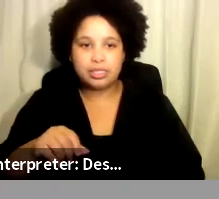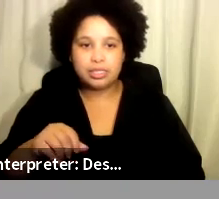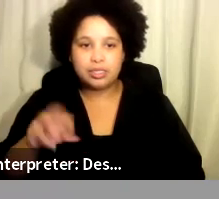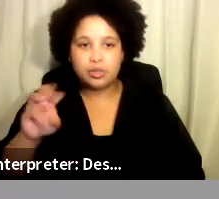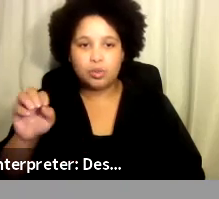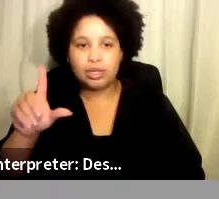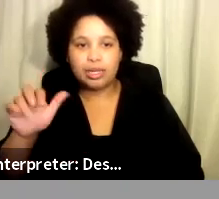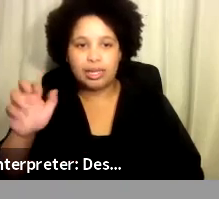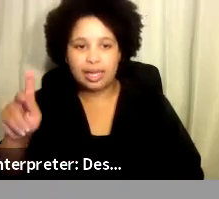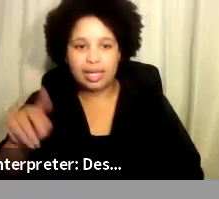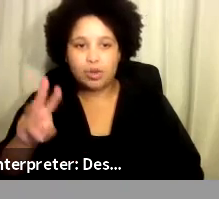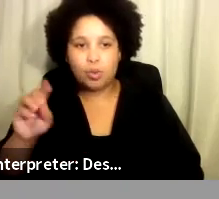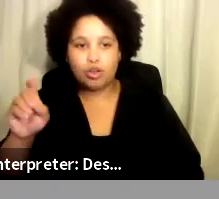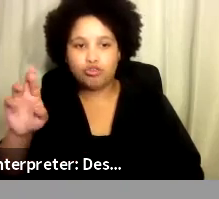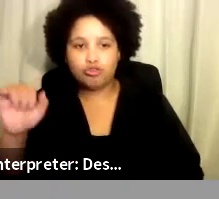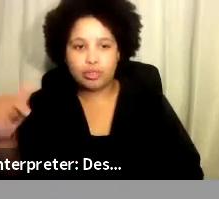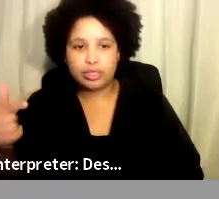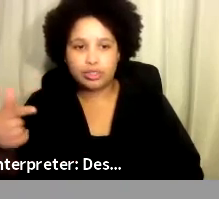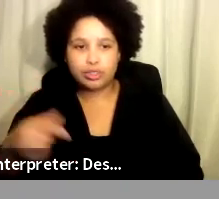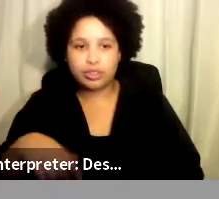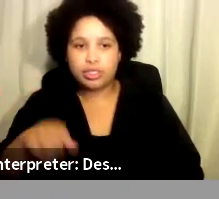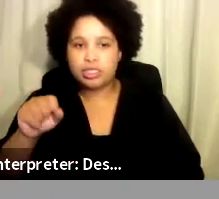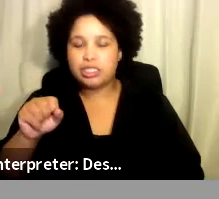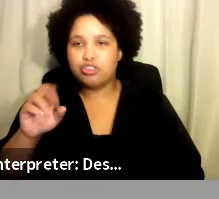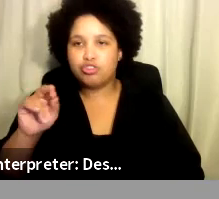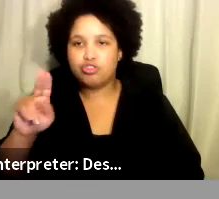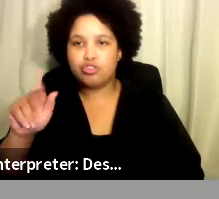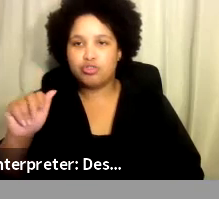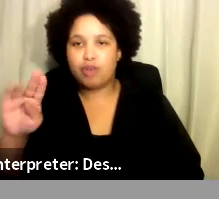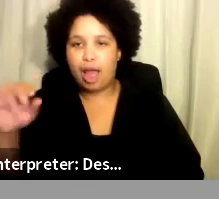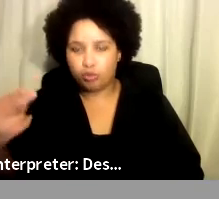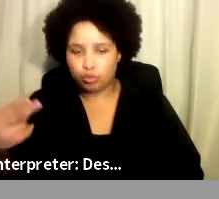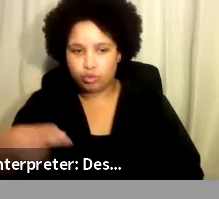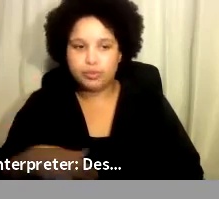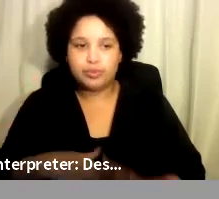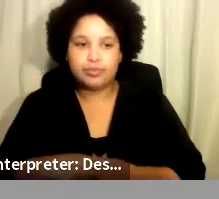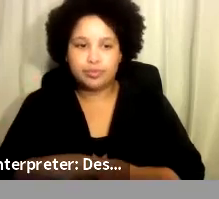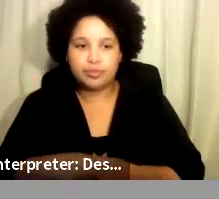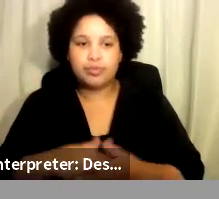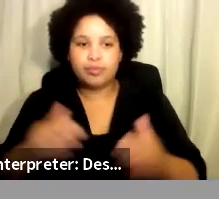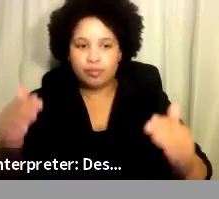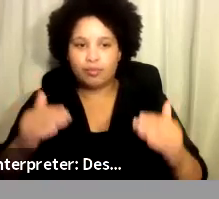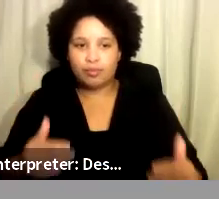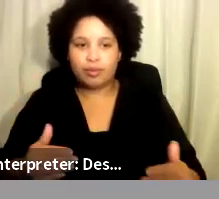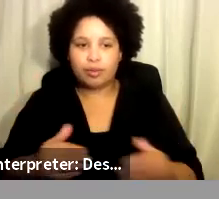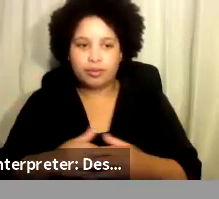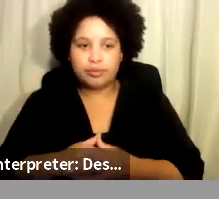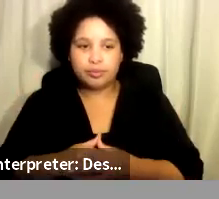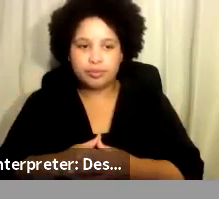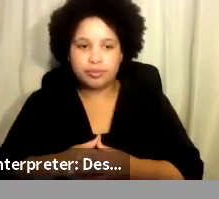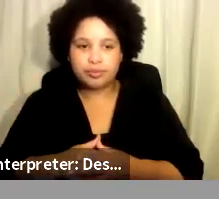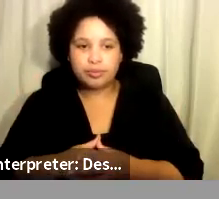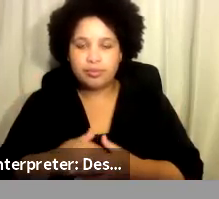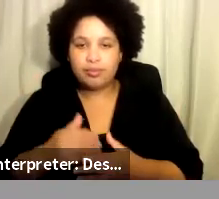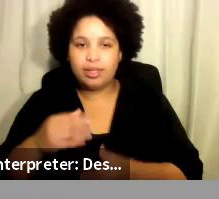and Woodridge. And then our Head Start programs are located at Maury, Rio Linda, Oakdale, and a Village.